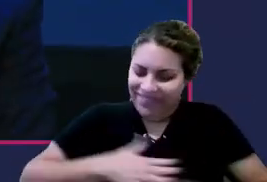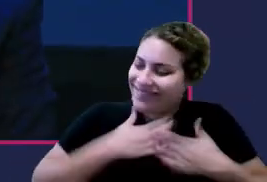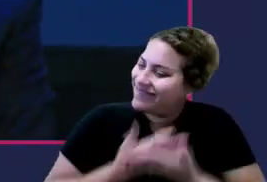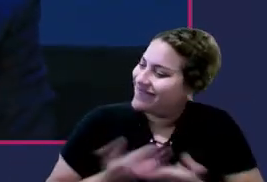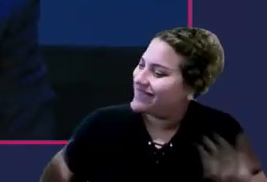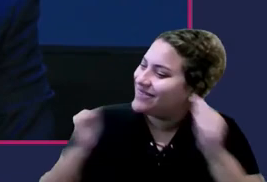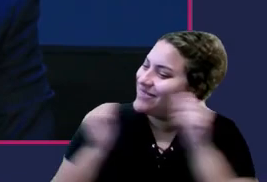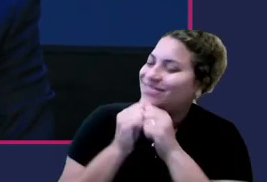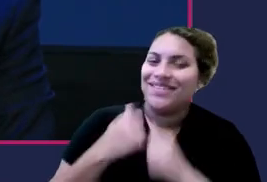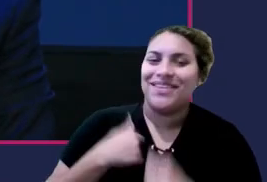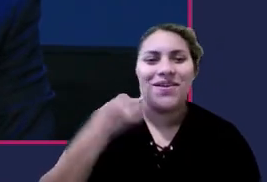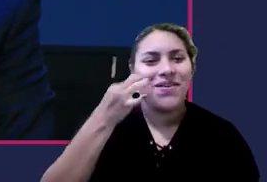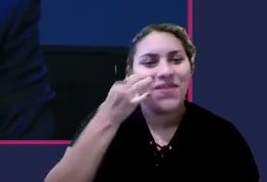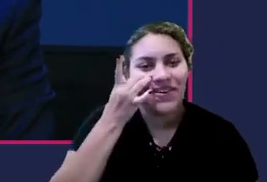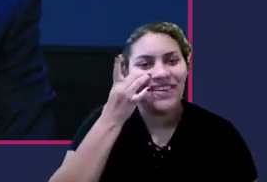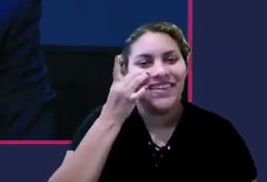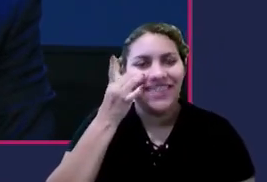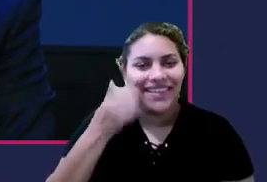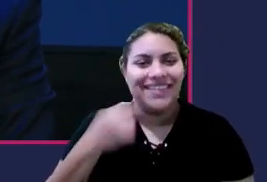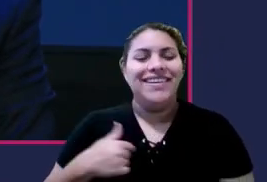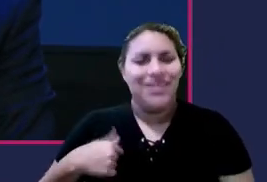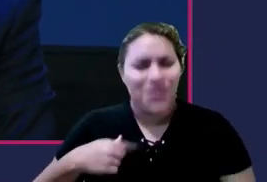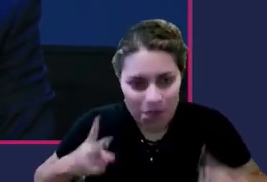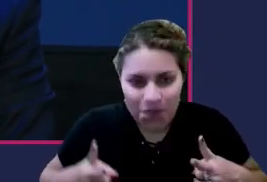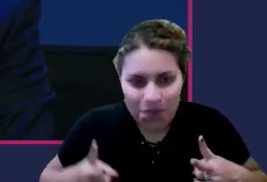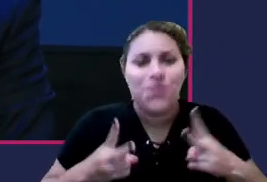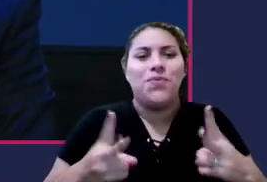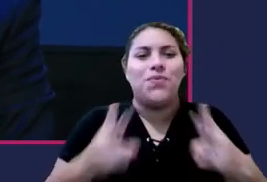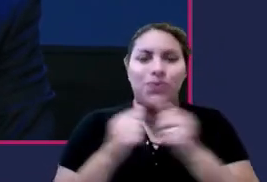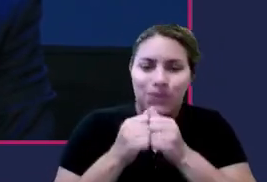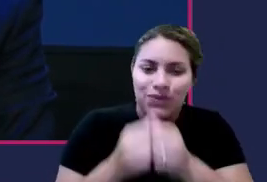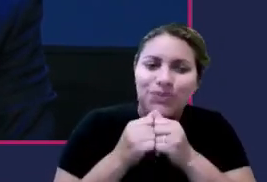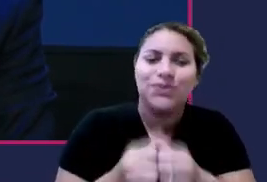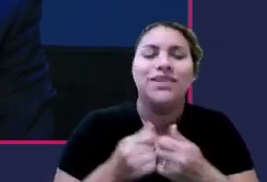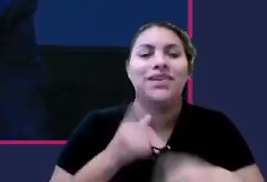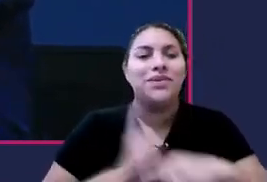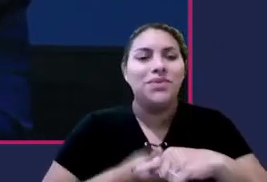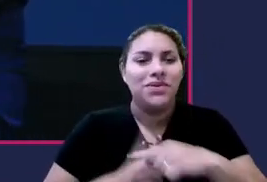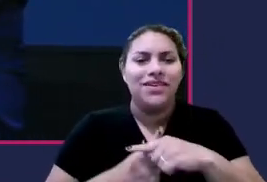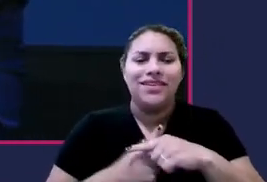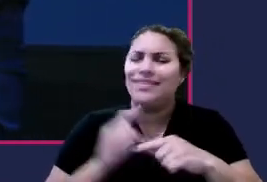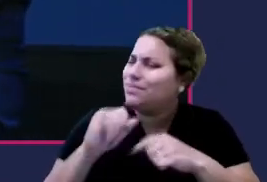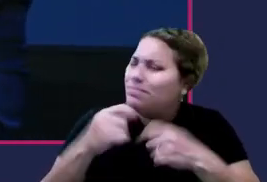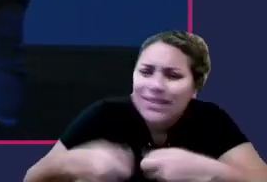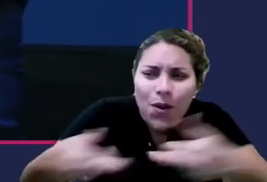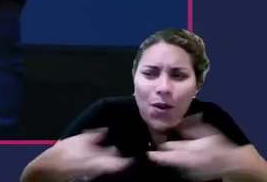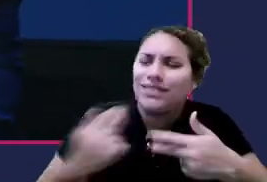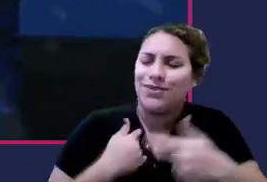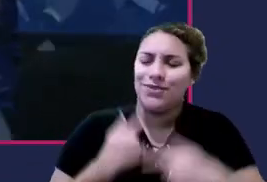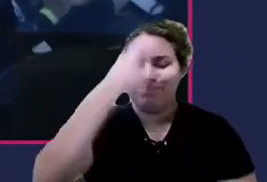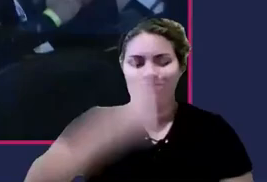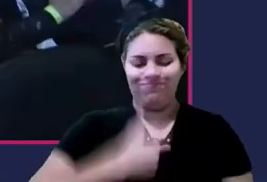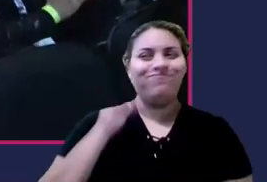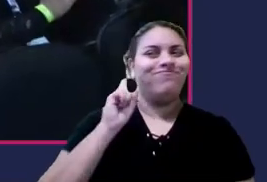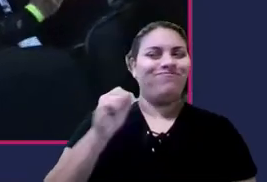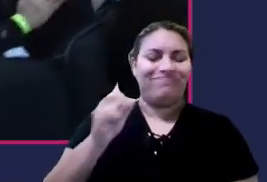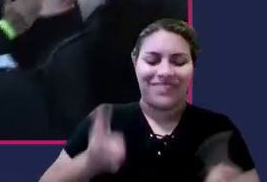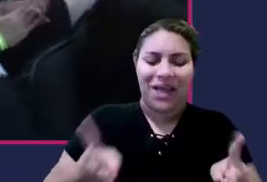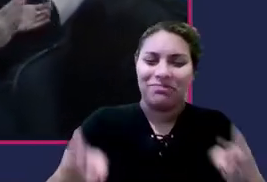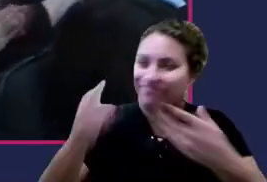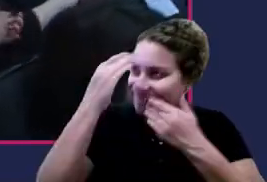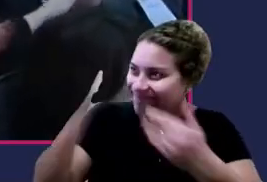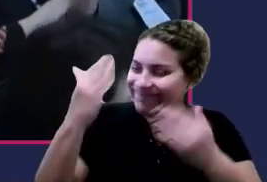So it's a huge pleasure to be here once again. As long as I'm alive, I'll be here with you. You can count on me. Thank you.